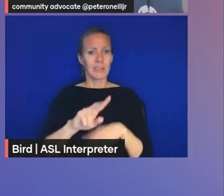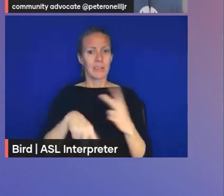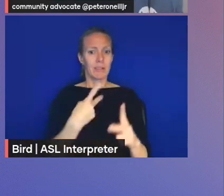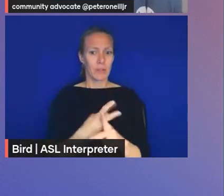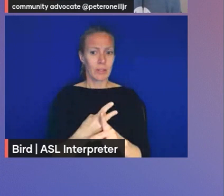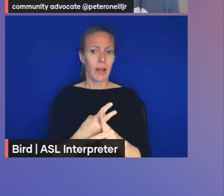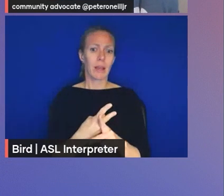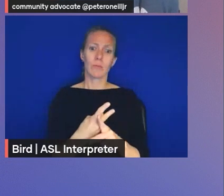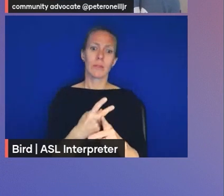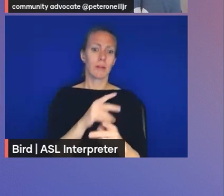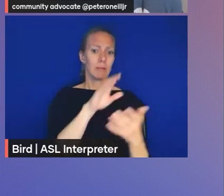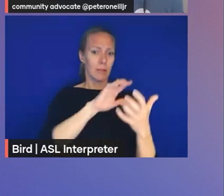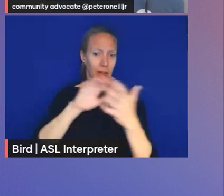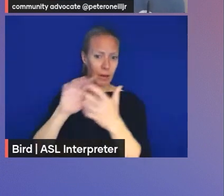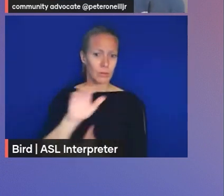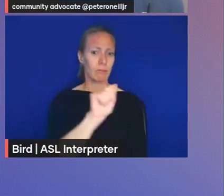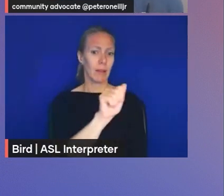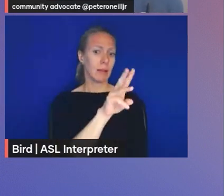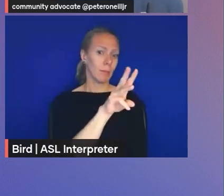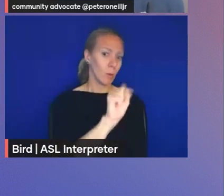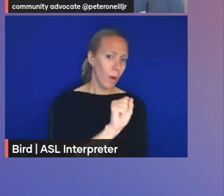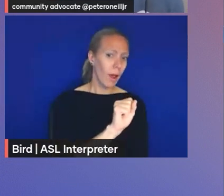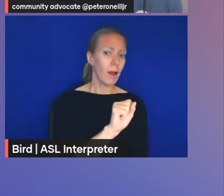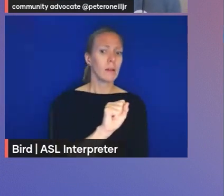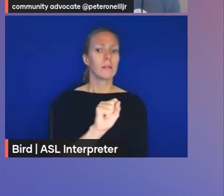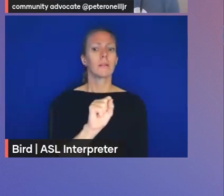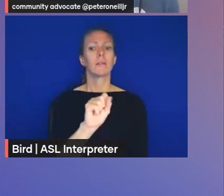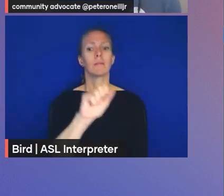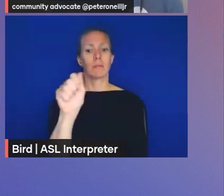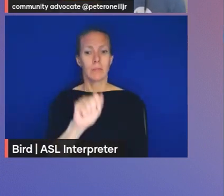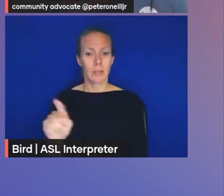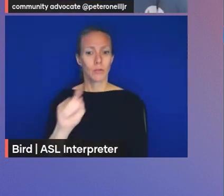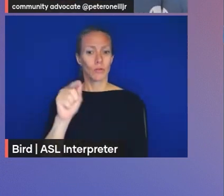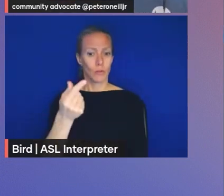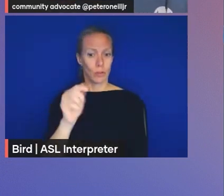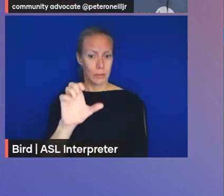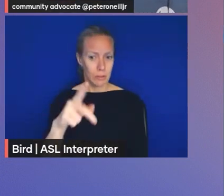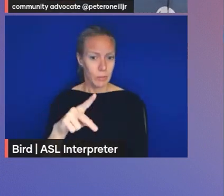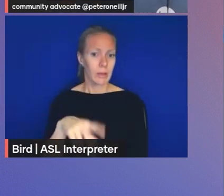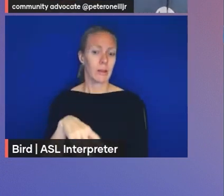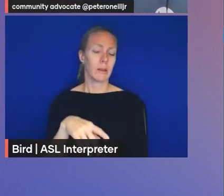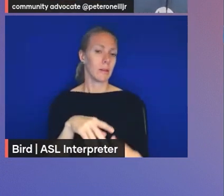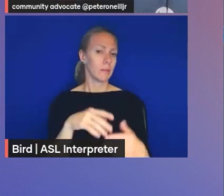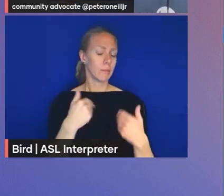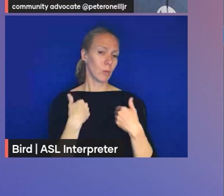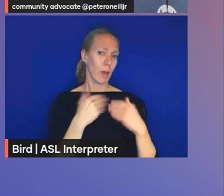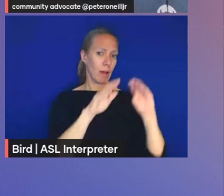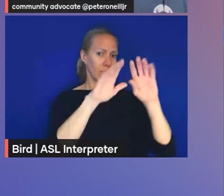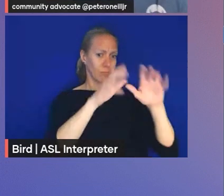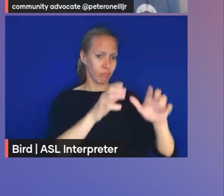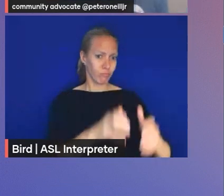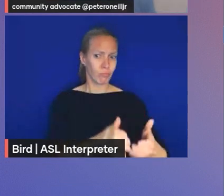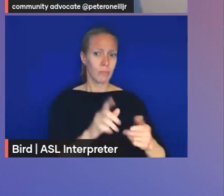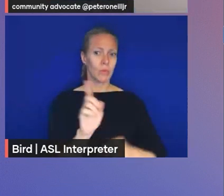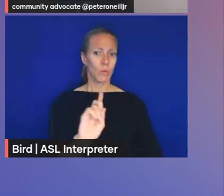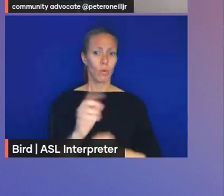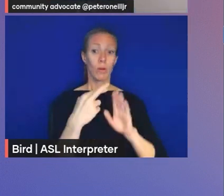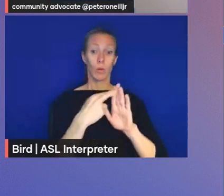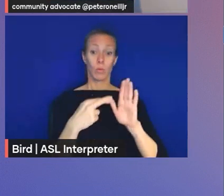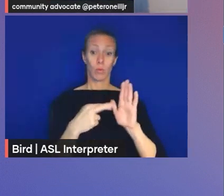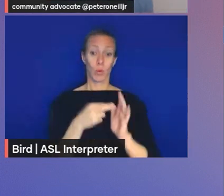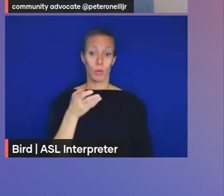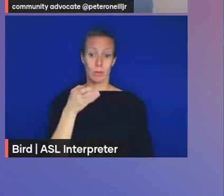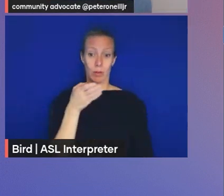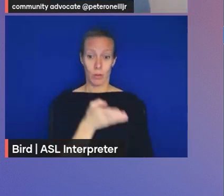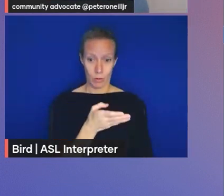Azure, GCP. And so inside of that, we have groupings of where those rules actually, or where those rules exist.